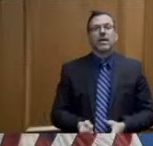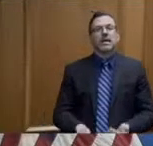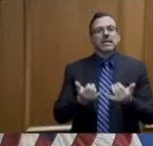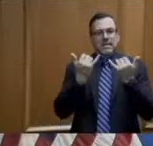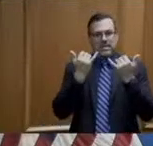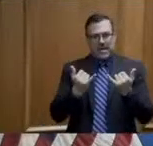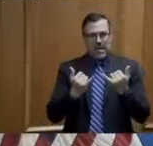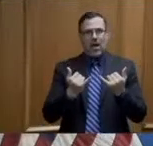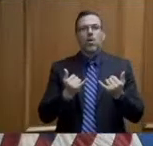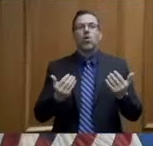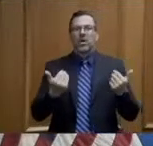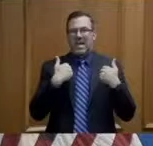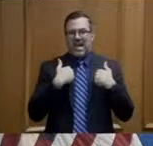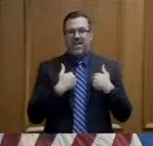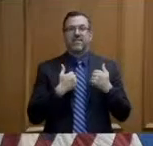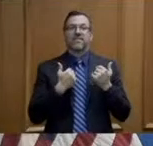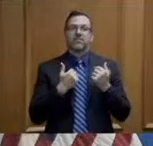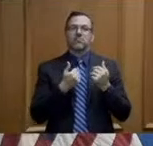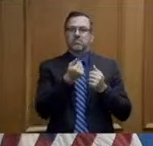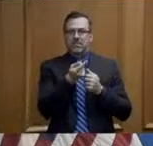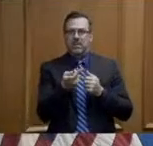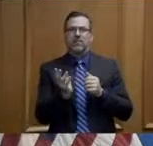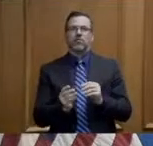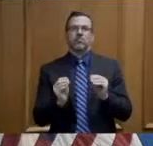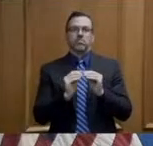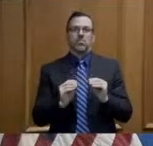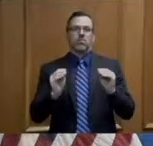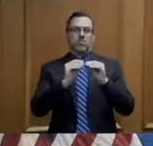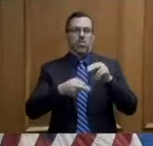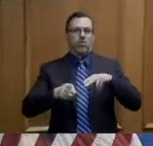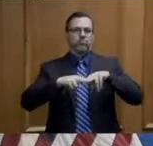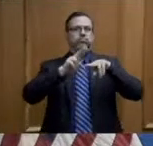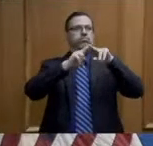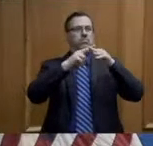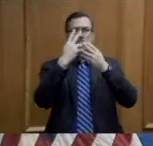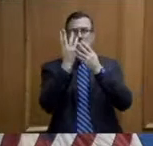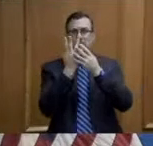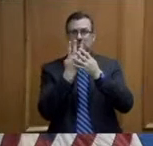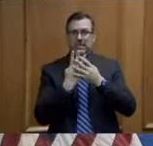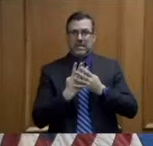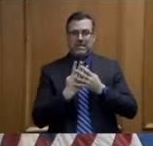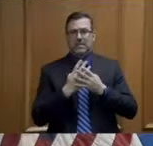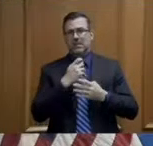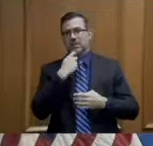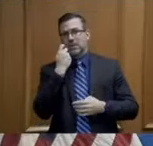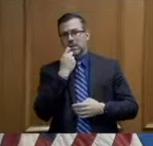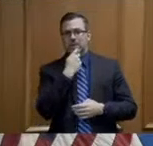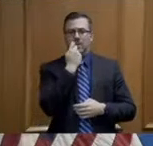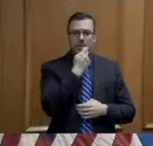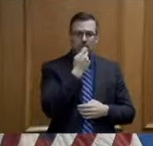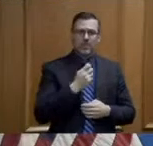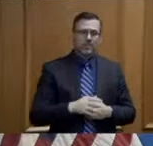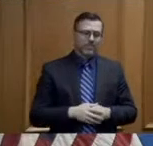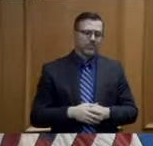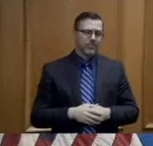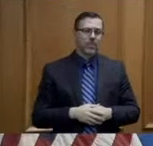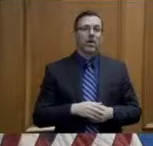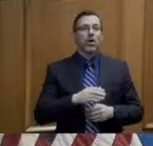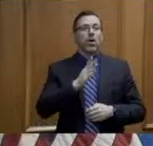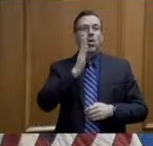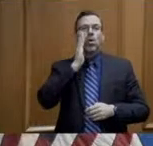beginning to accumulate more and more of those resources. We're continuing to utilize Launch